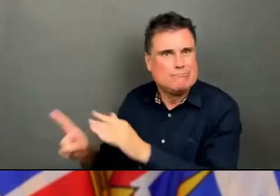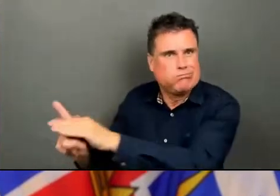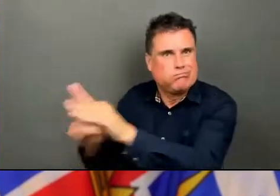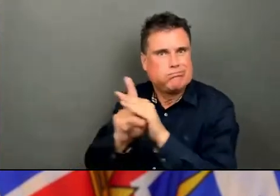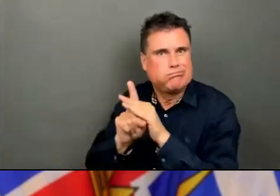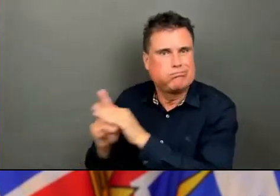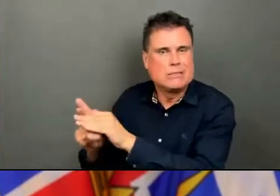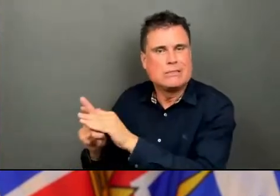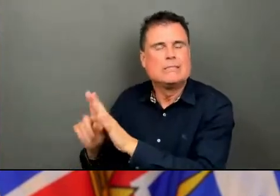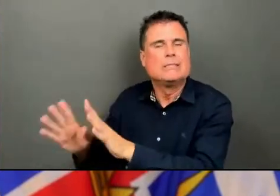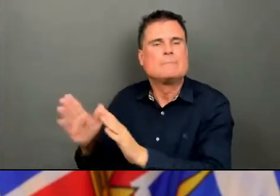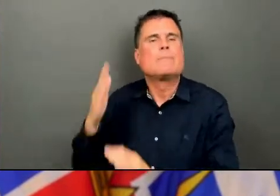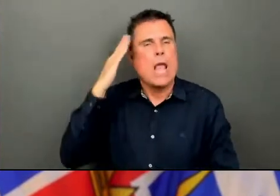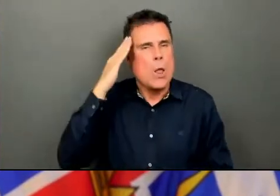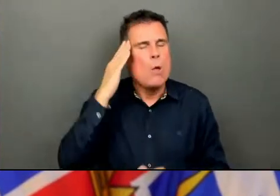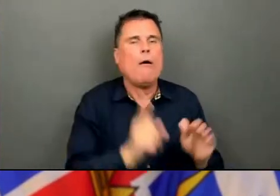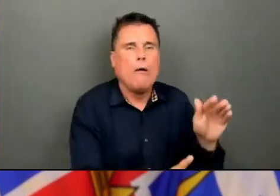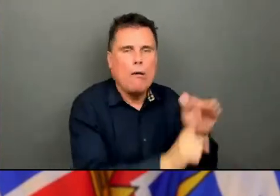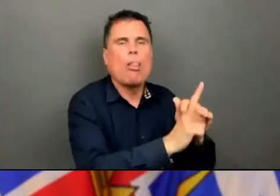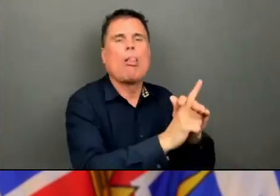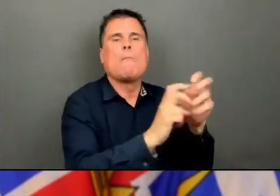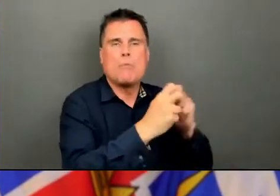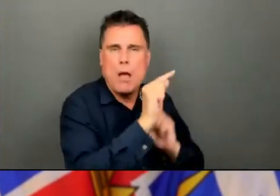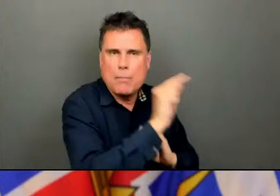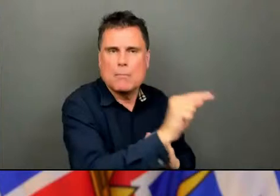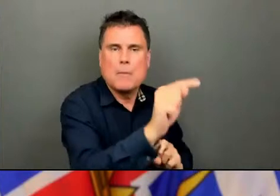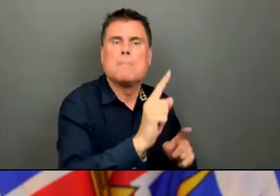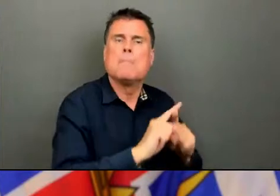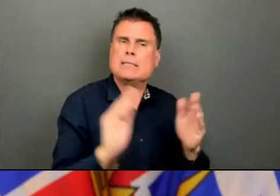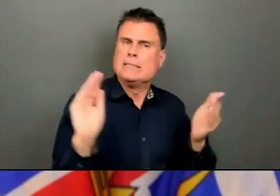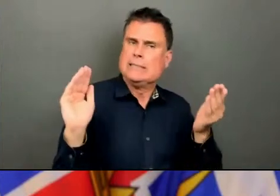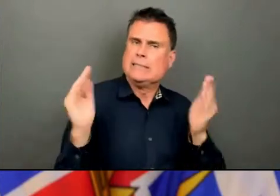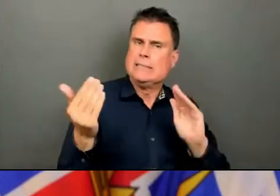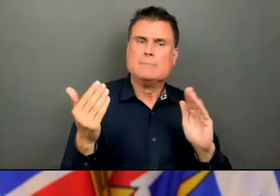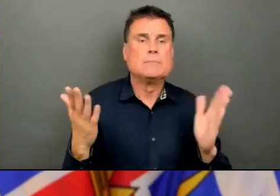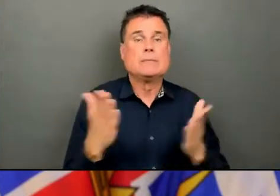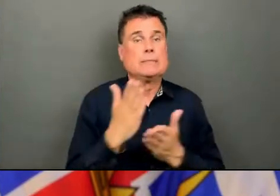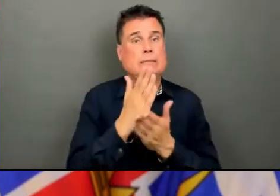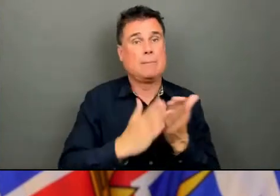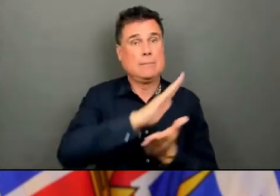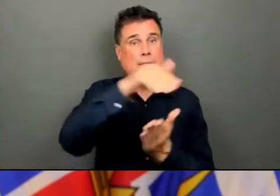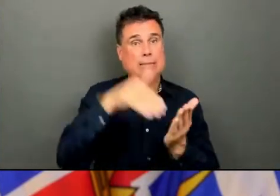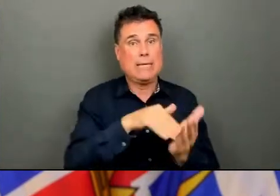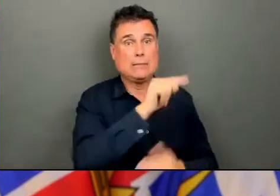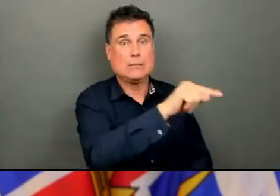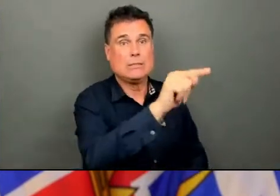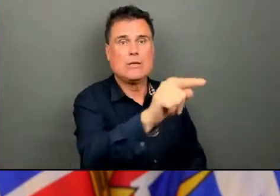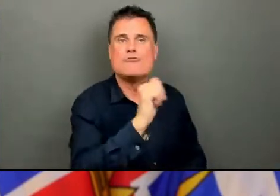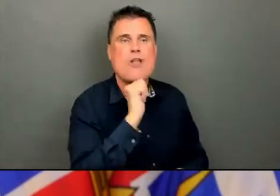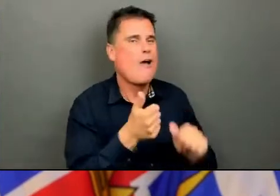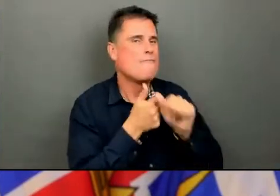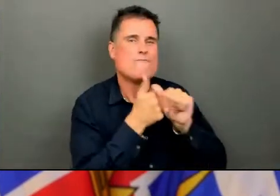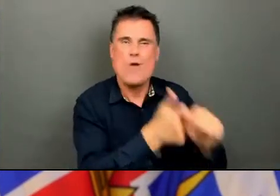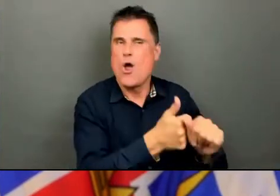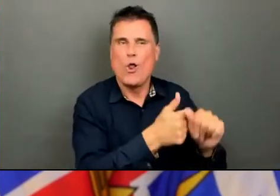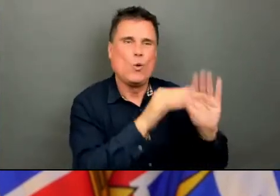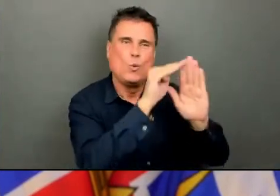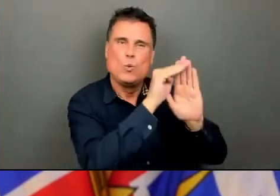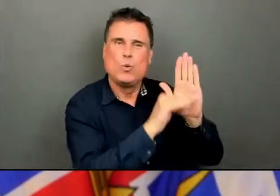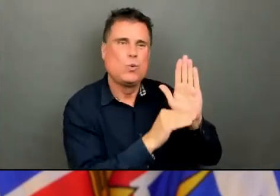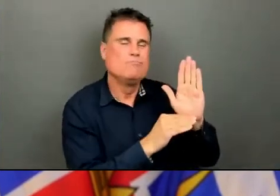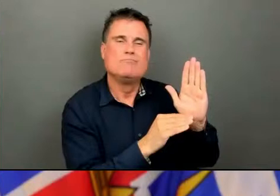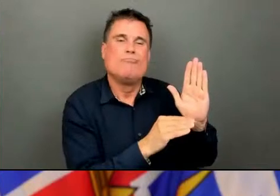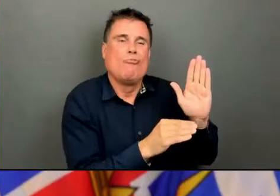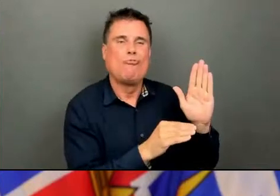place, but the fact that there's inconsistency in how the guidelines are being applied. So we have been working with health authorities to ensure